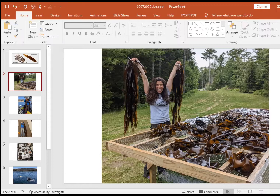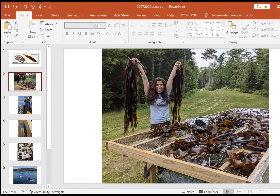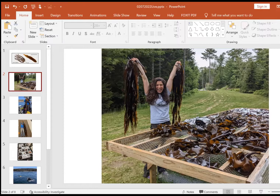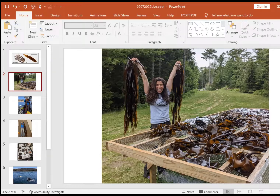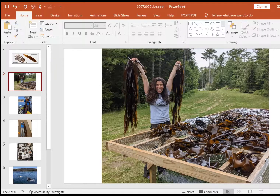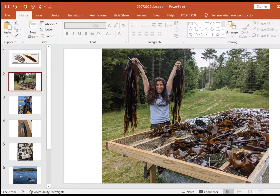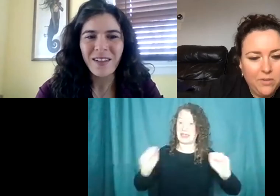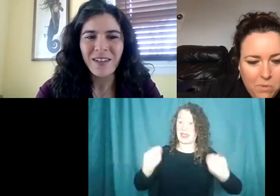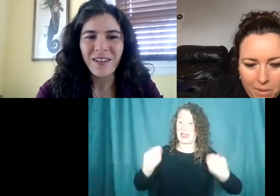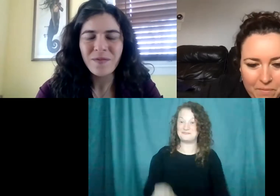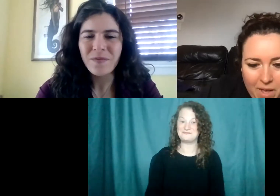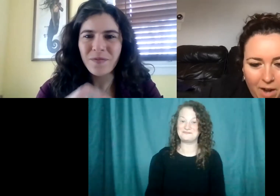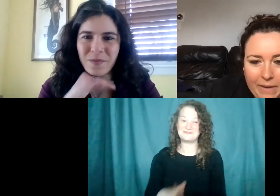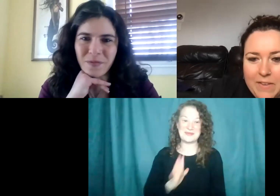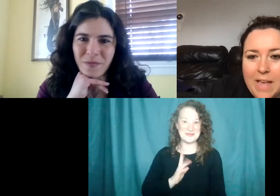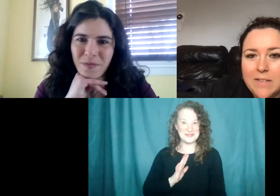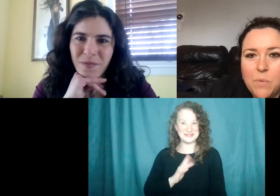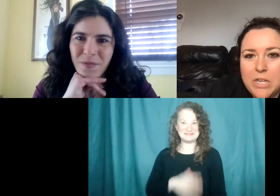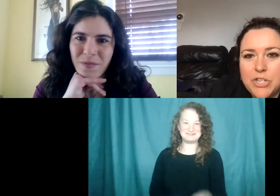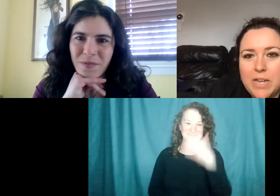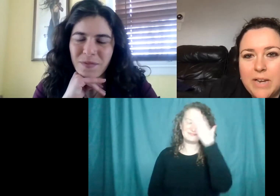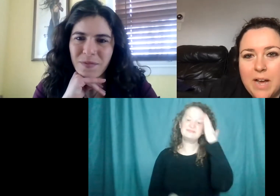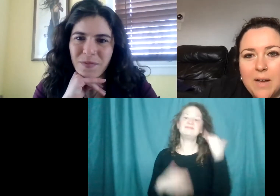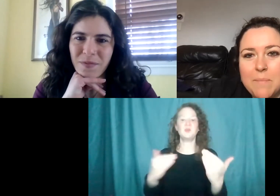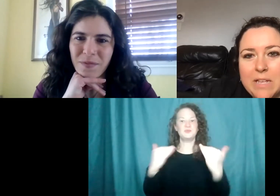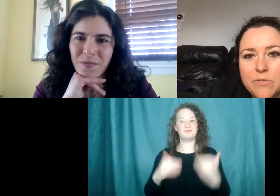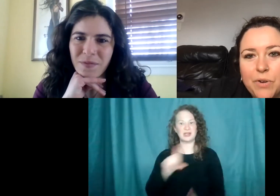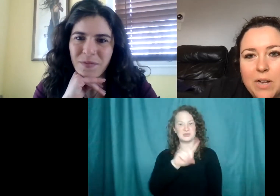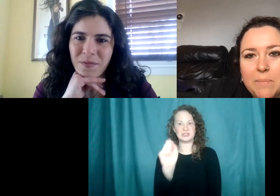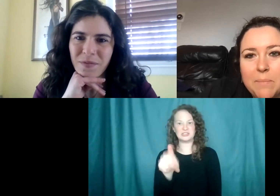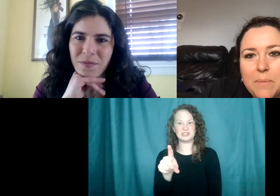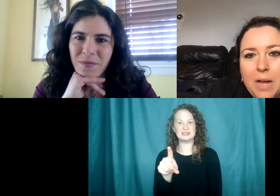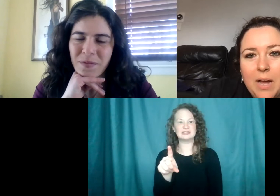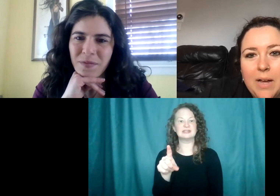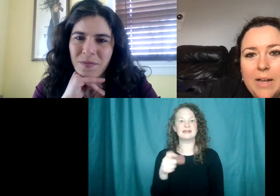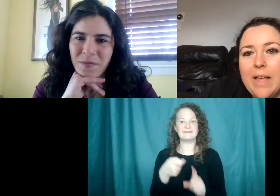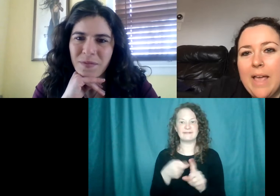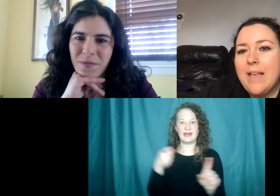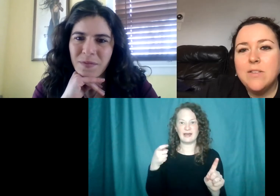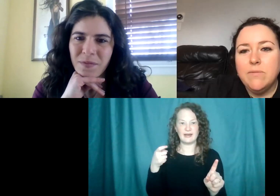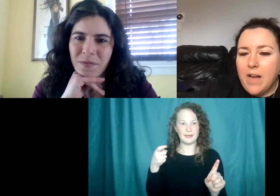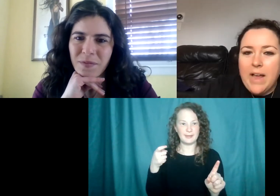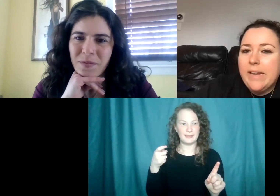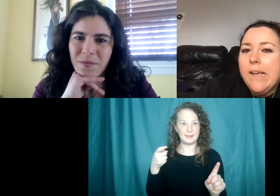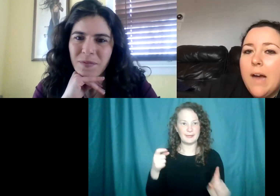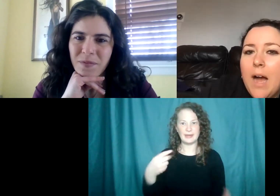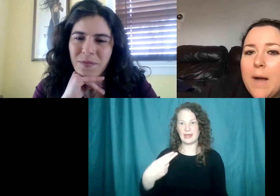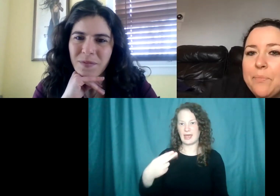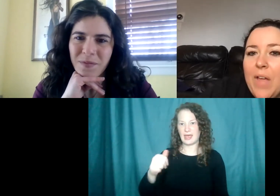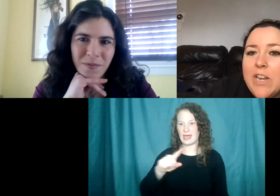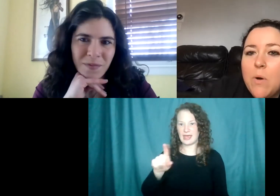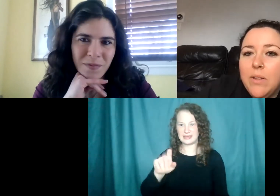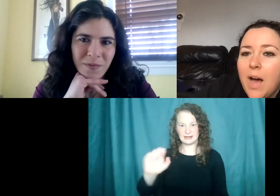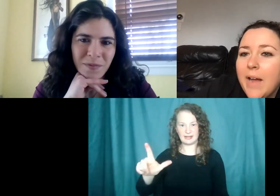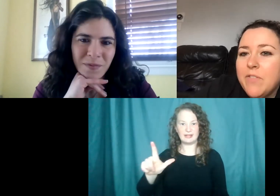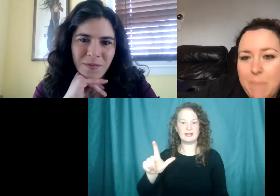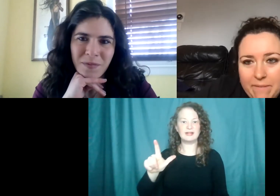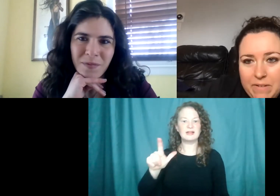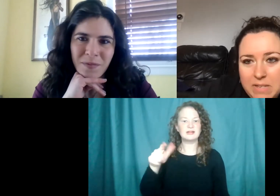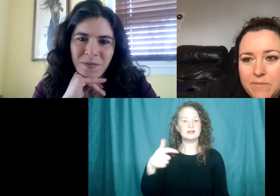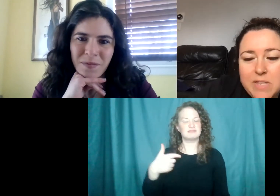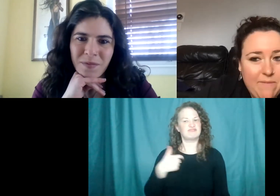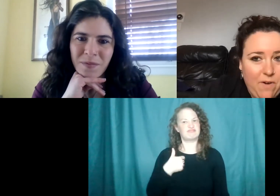cool. Cool. All right. The next question is from Hazel Vine. I know a lot